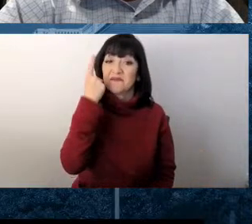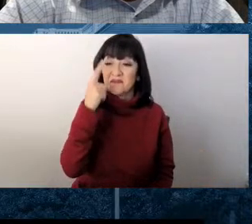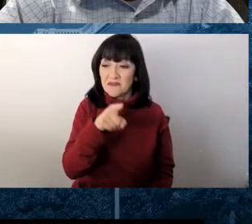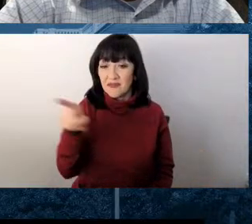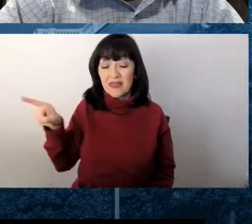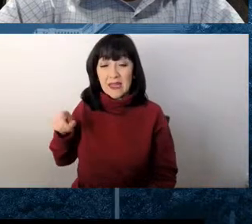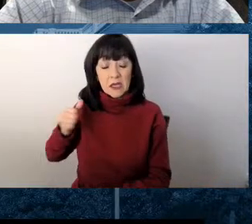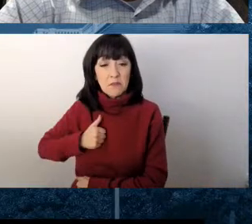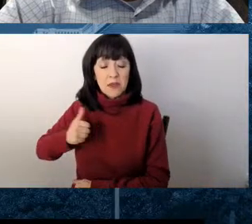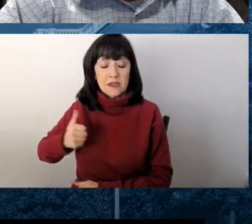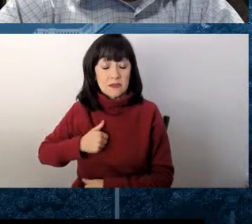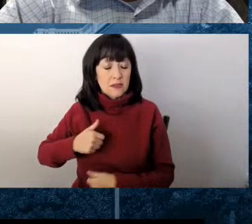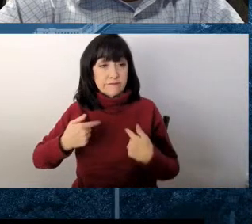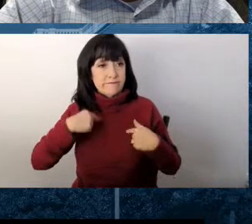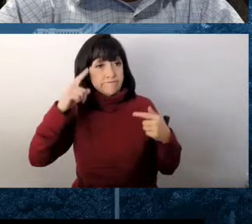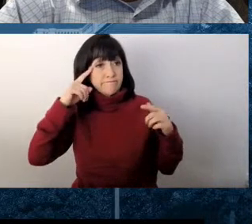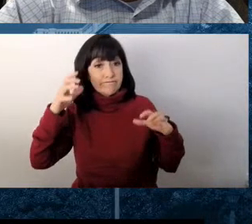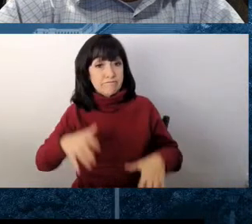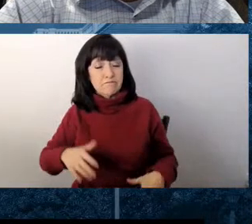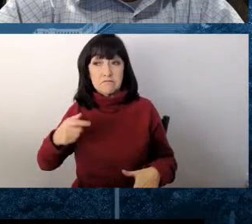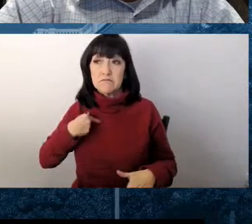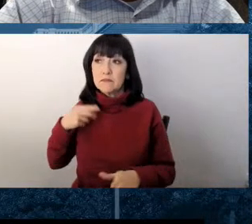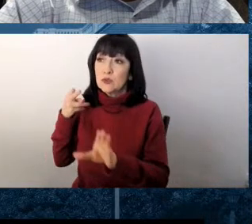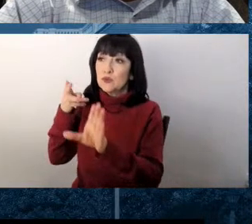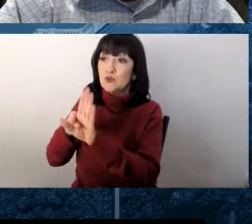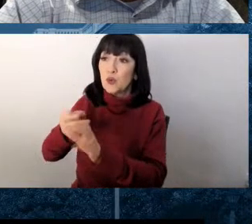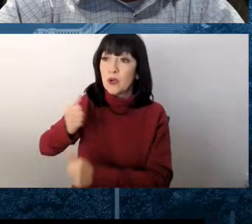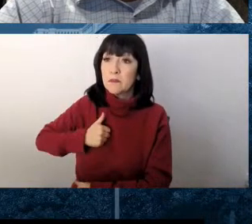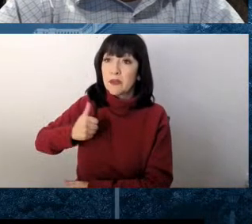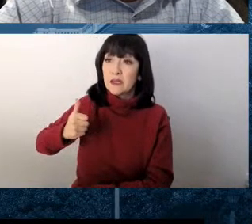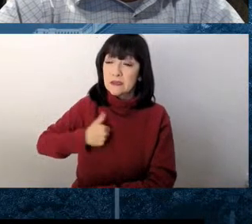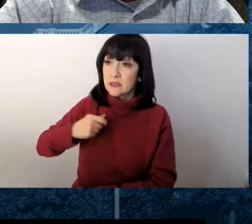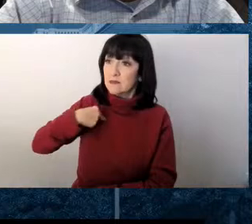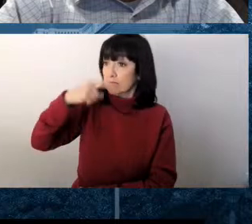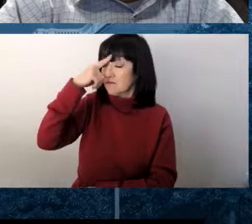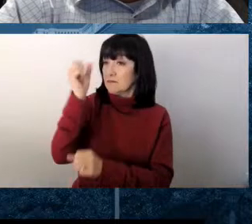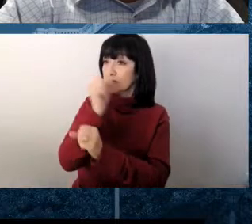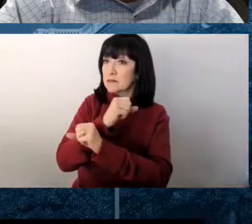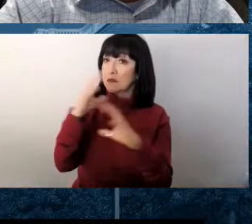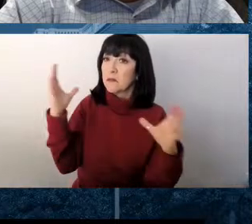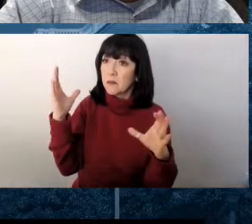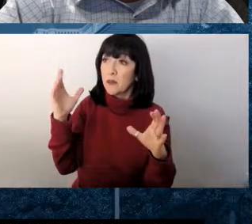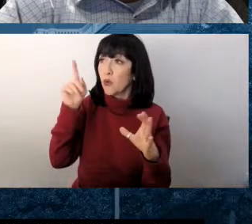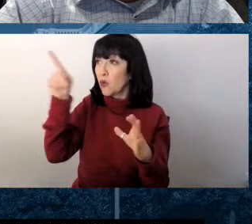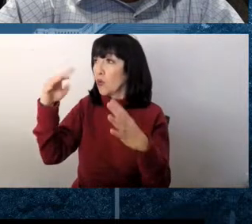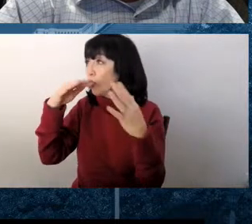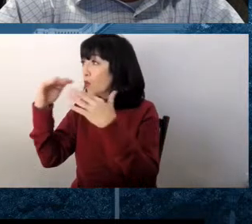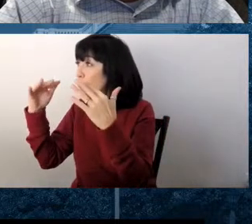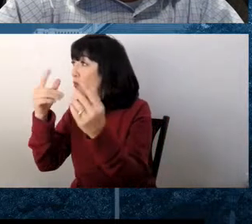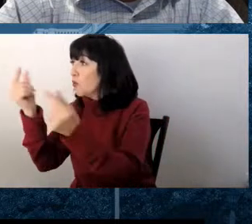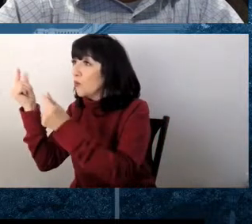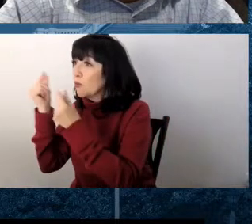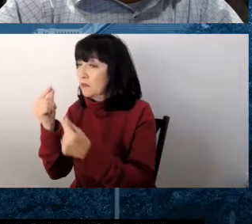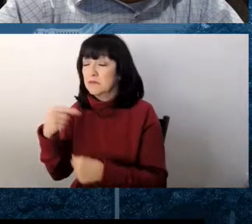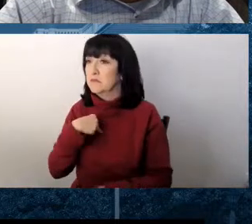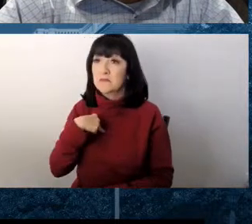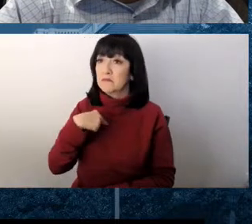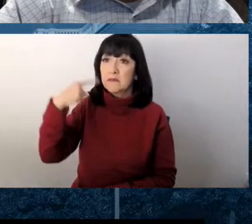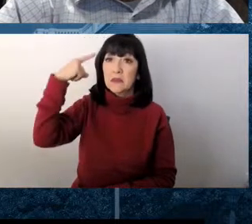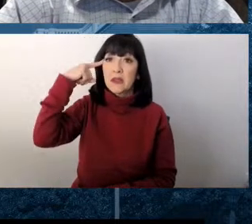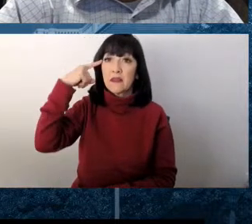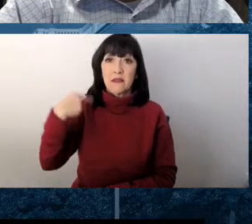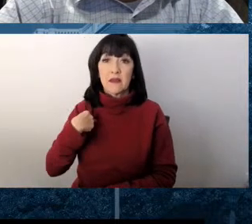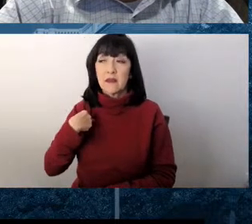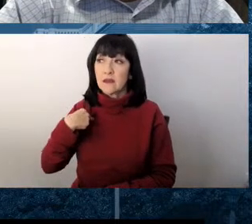No. But again, these individuals, long days in class, studying for the tests, doing their